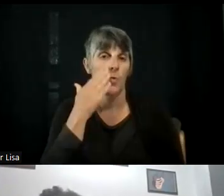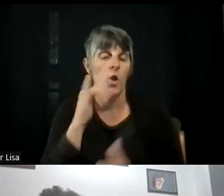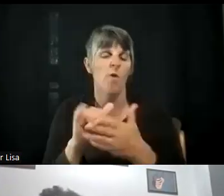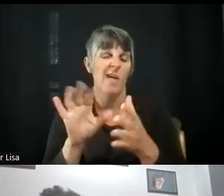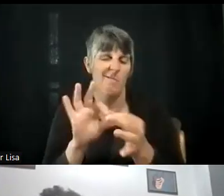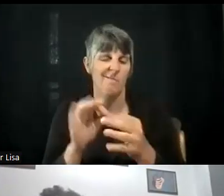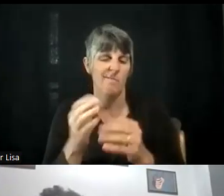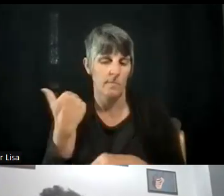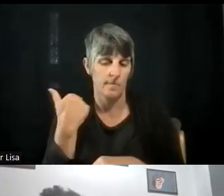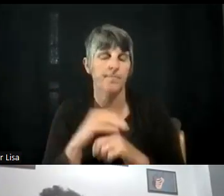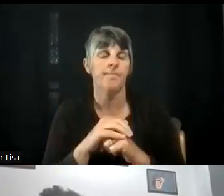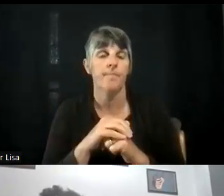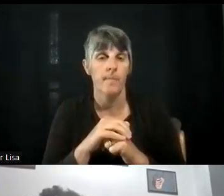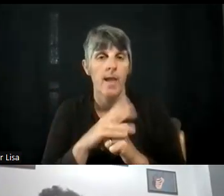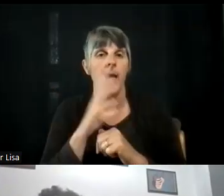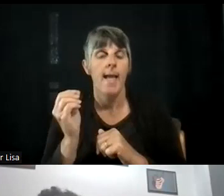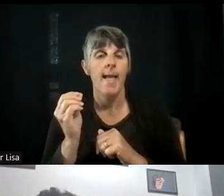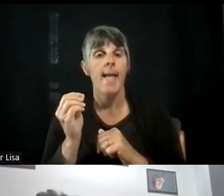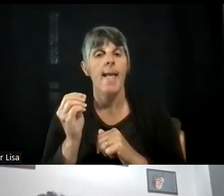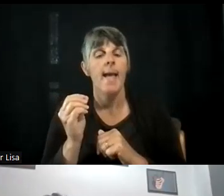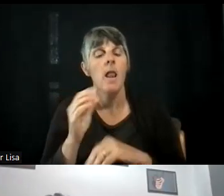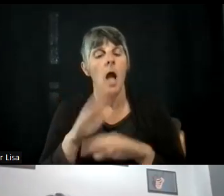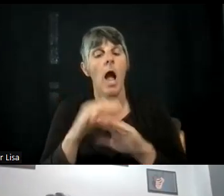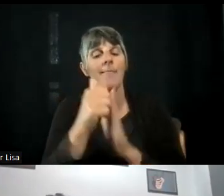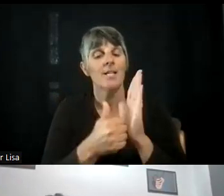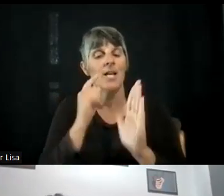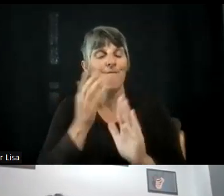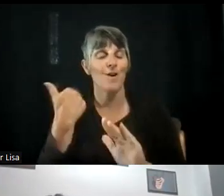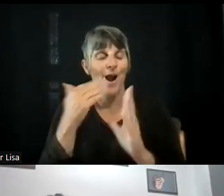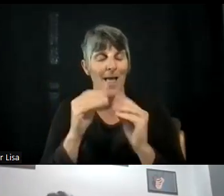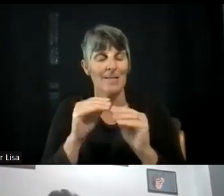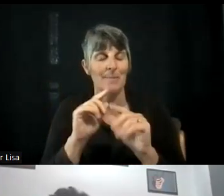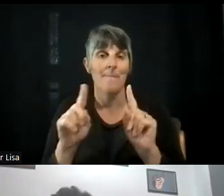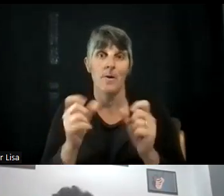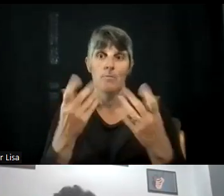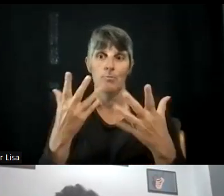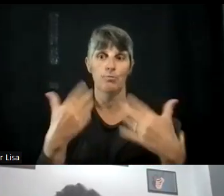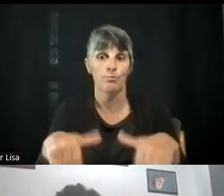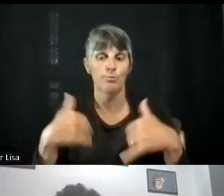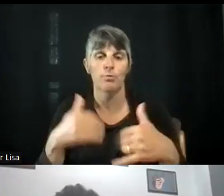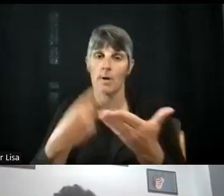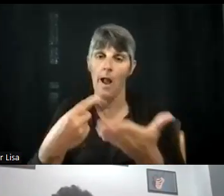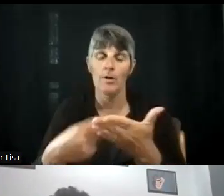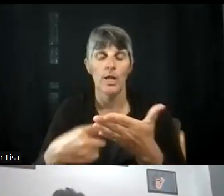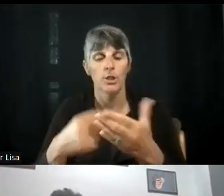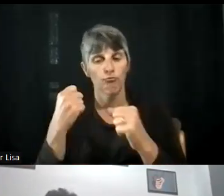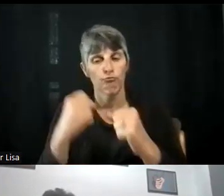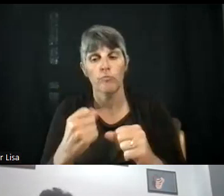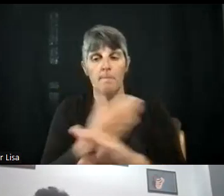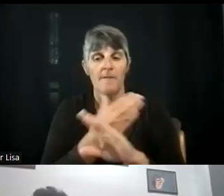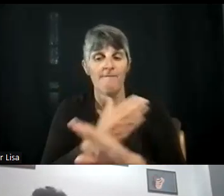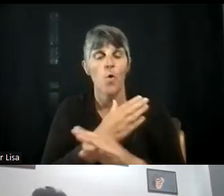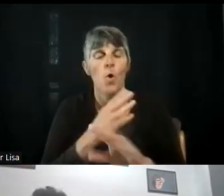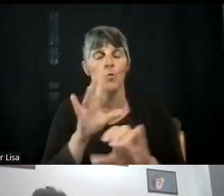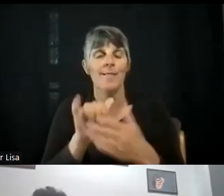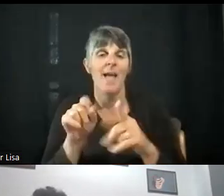up in the past, and it was on our agenda for our last meeting, but we had such a robust conversation before getting to